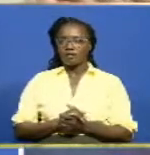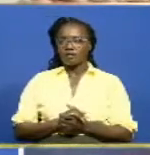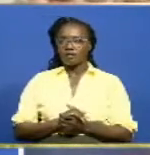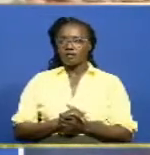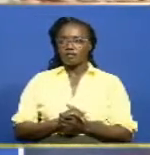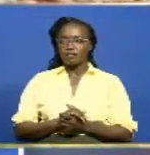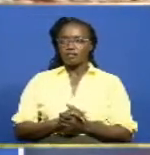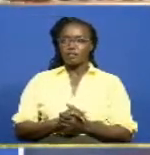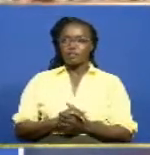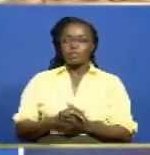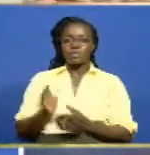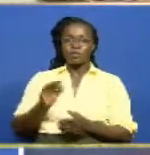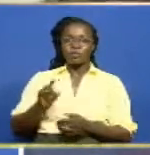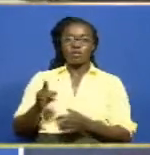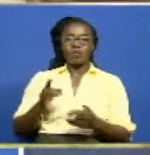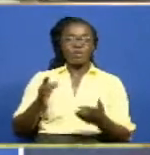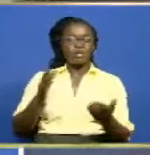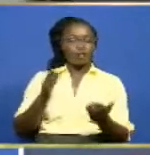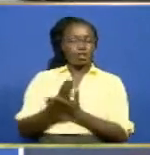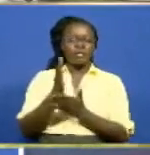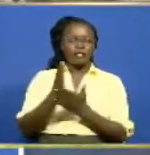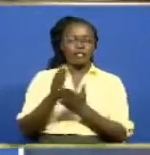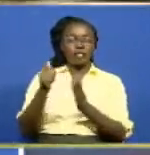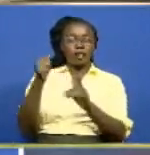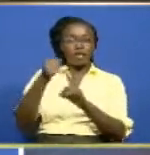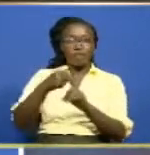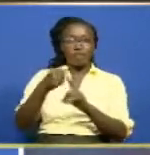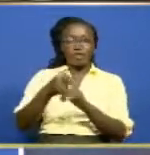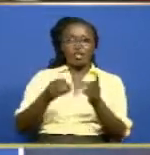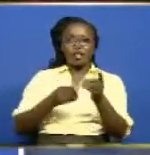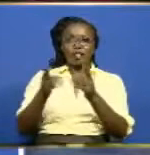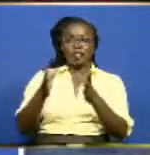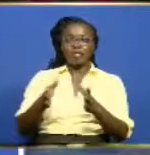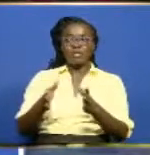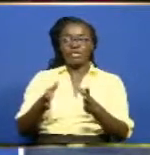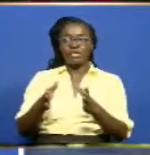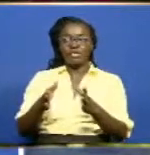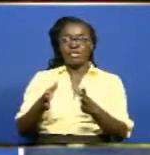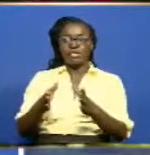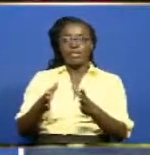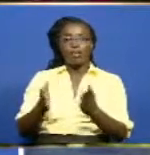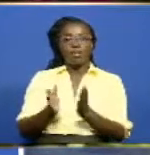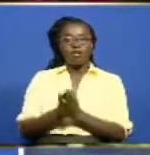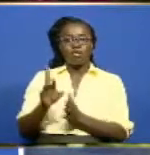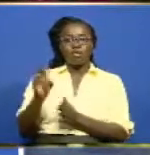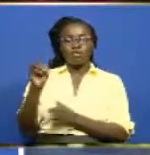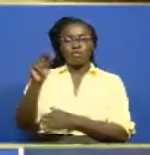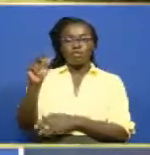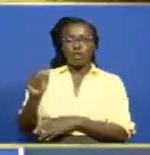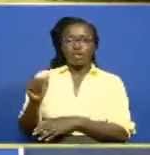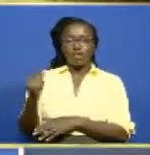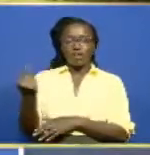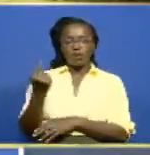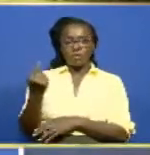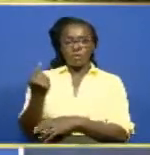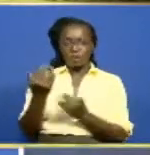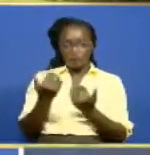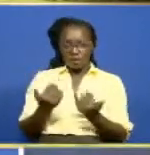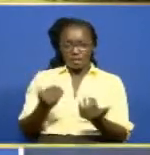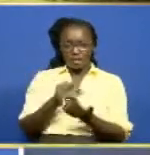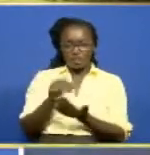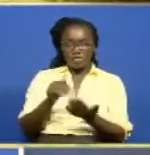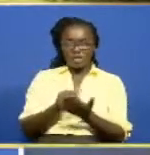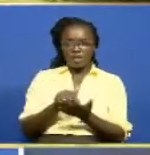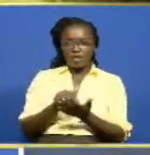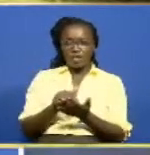Rosalyn Orua is a women rights advocate and the executive director of the Rona Widows and Orphans Center. She tells me she